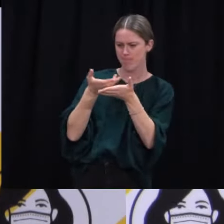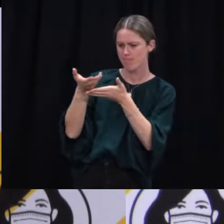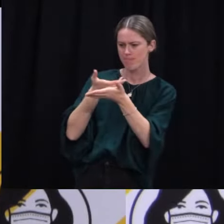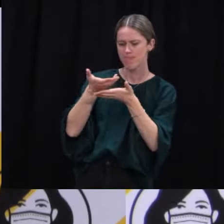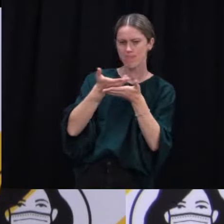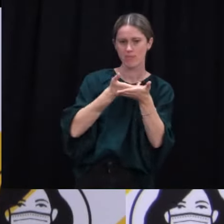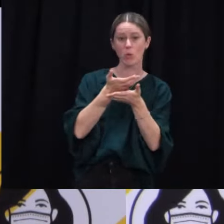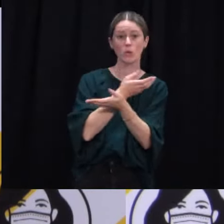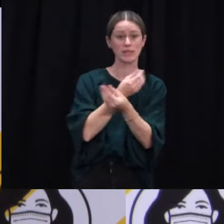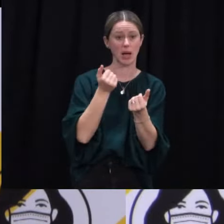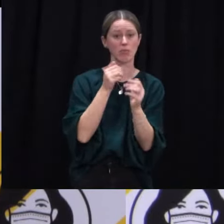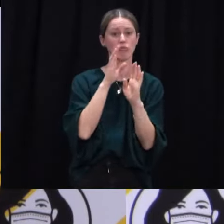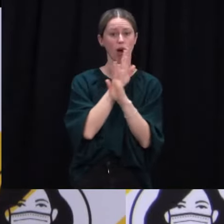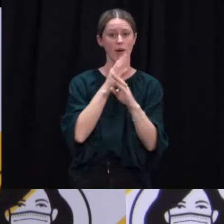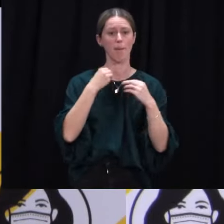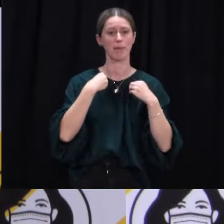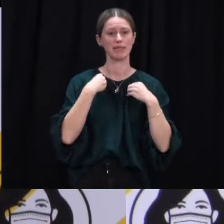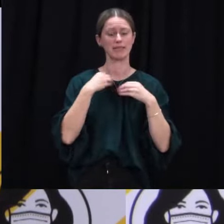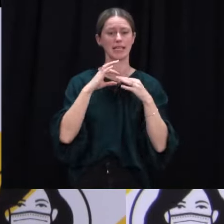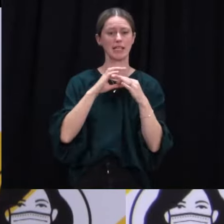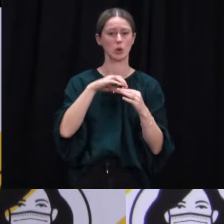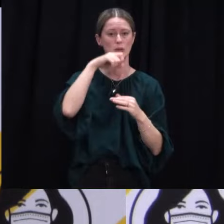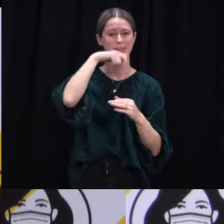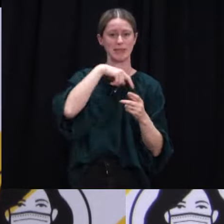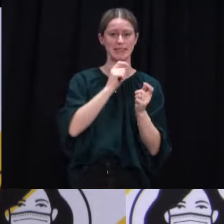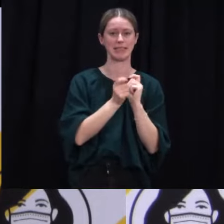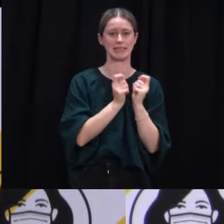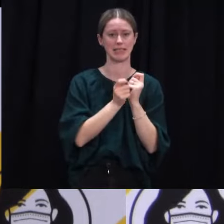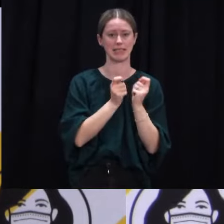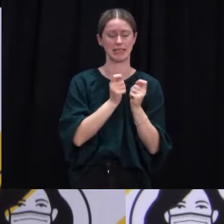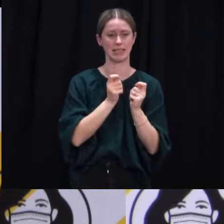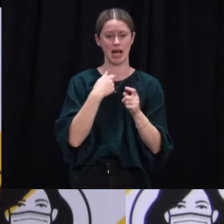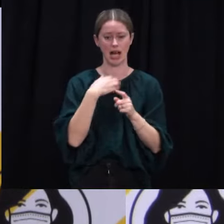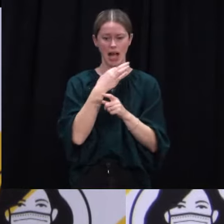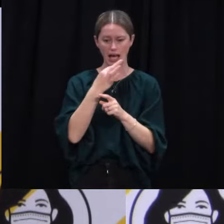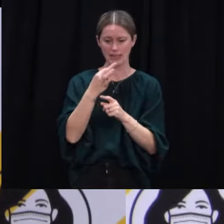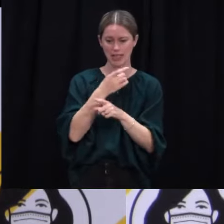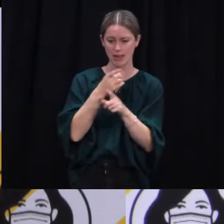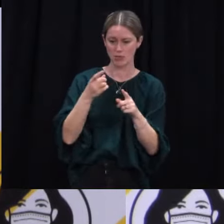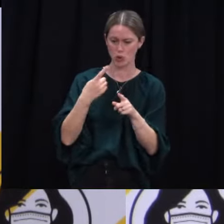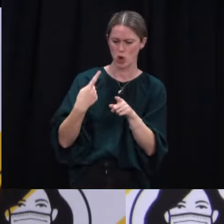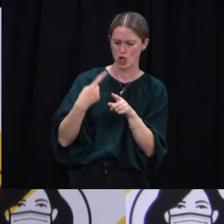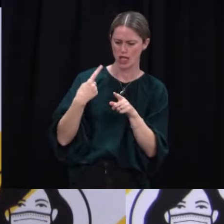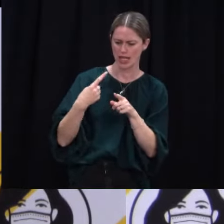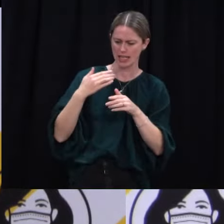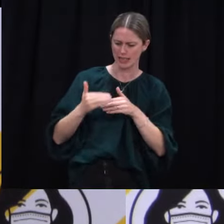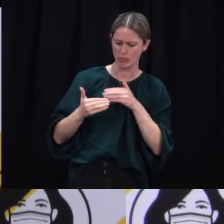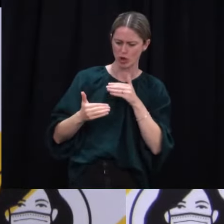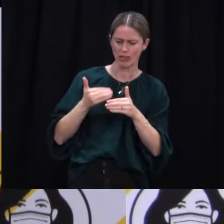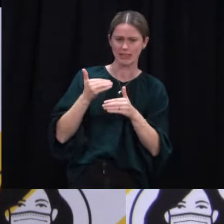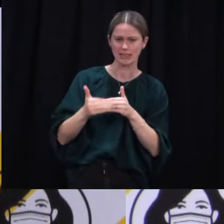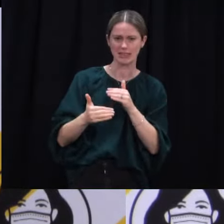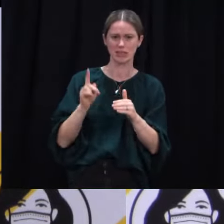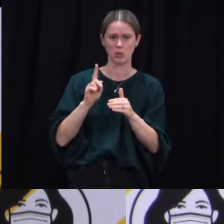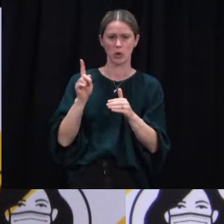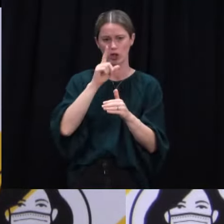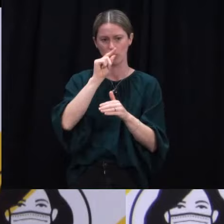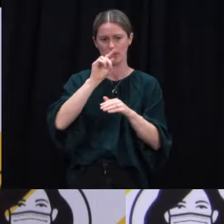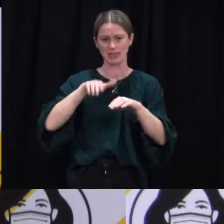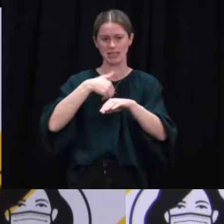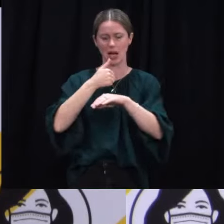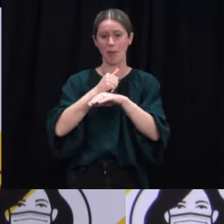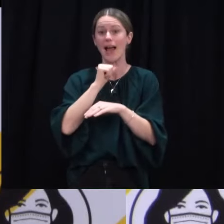one private provider of saliva testing, and I had asked them to progress those urgently to see what could be got in place